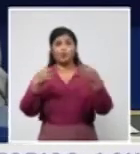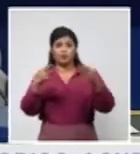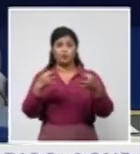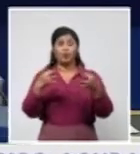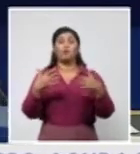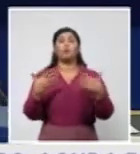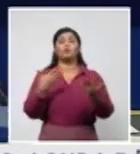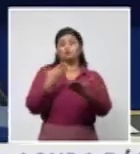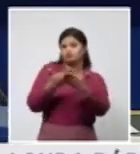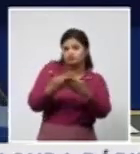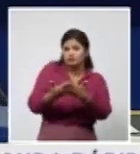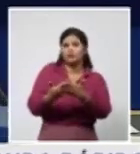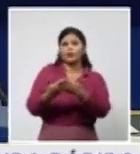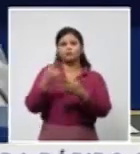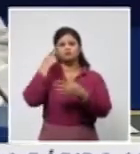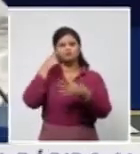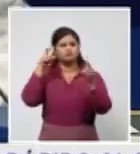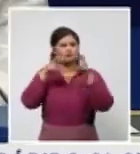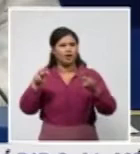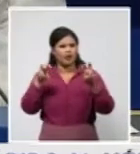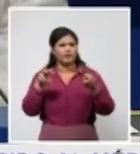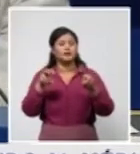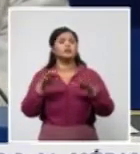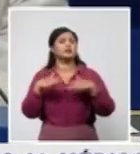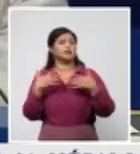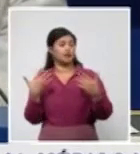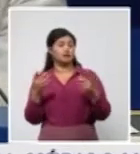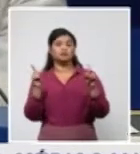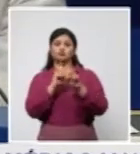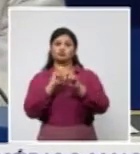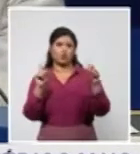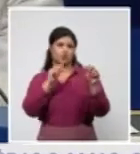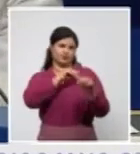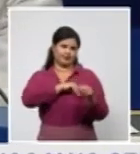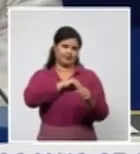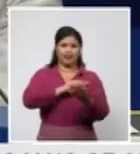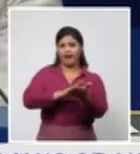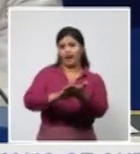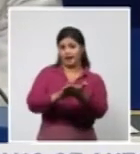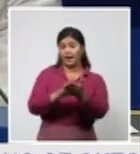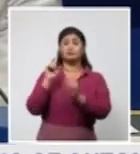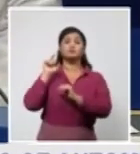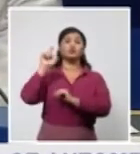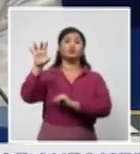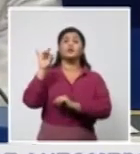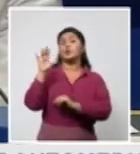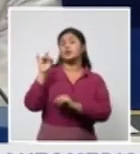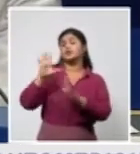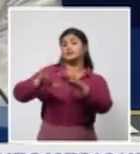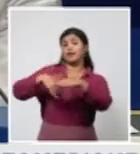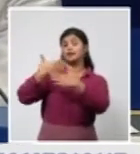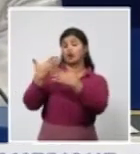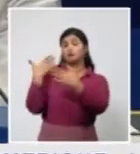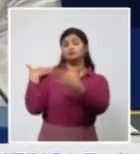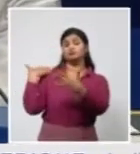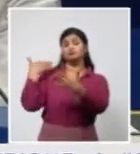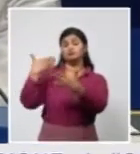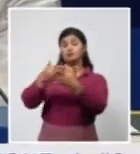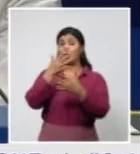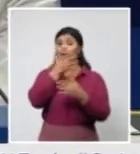This means that 288 minors or under the age of 20 have contracted the virus in